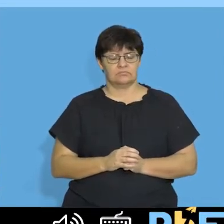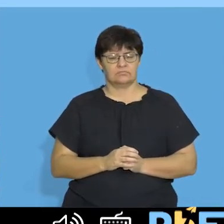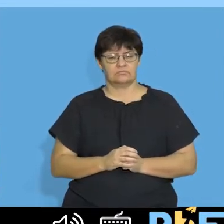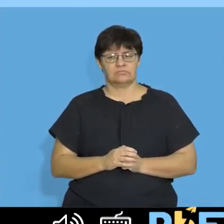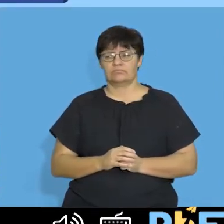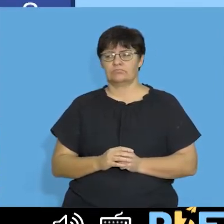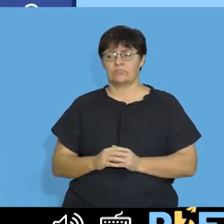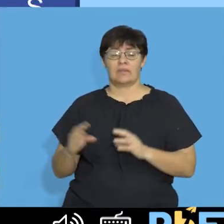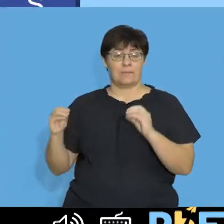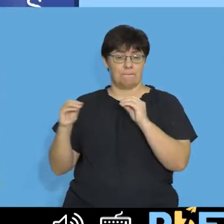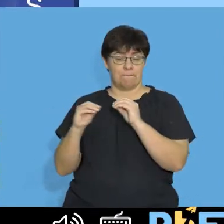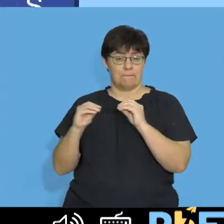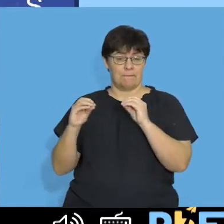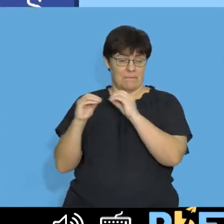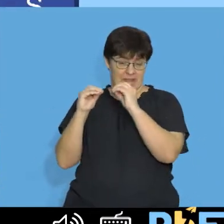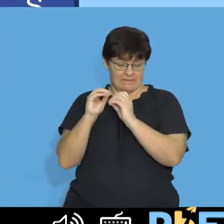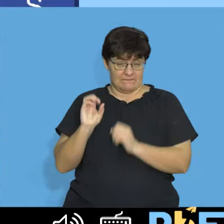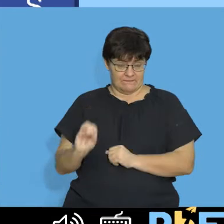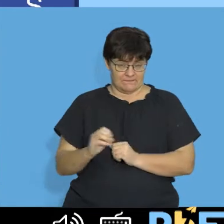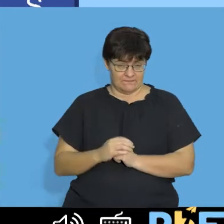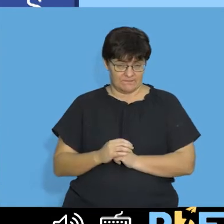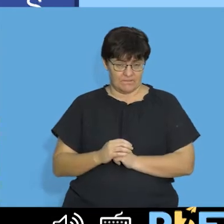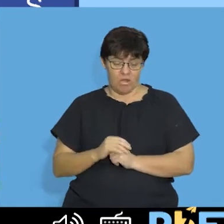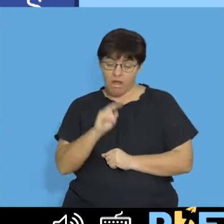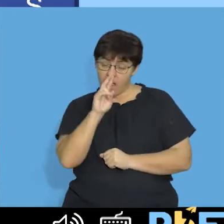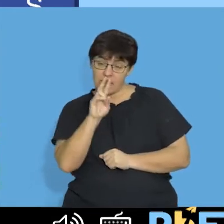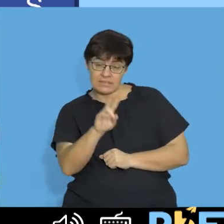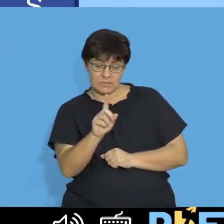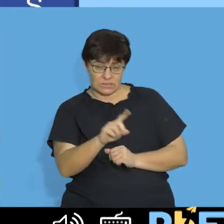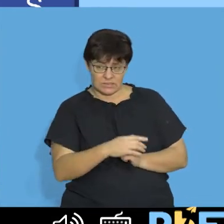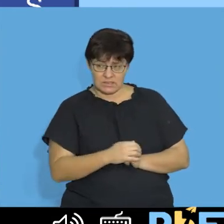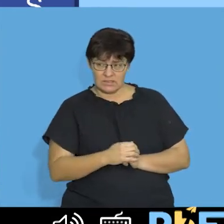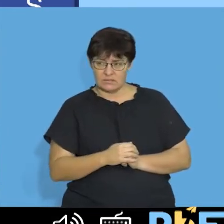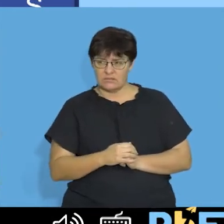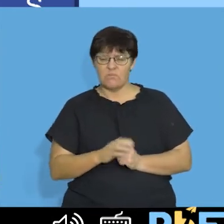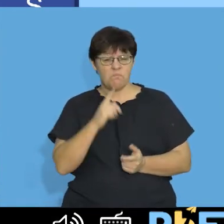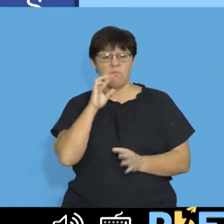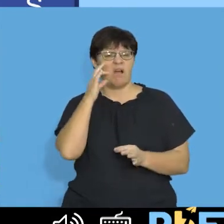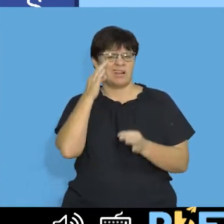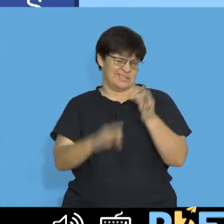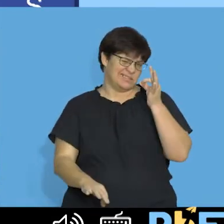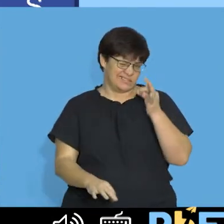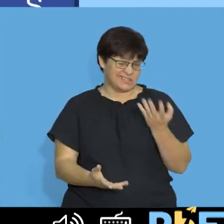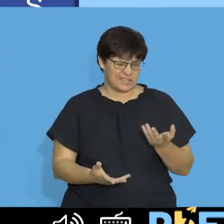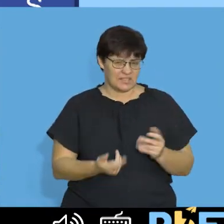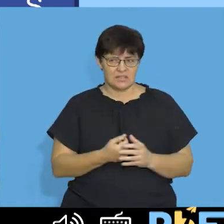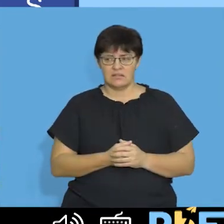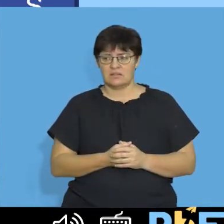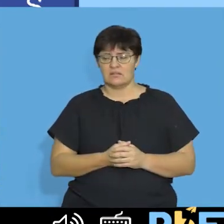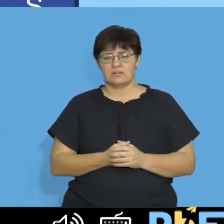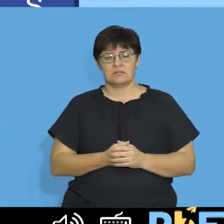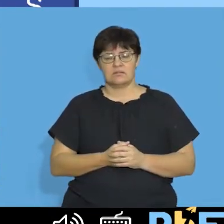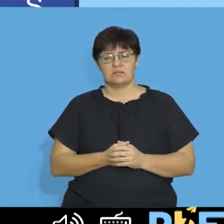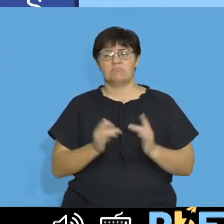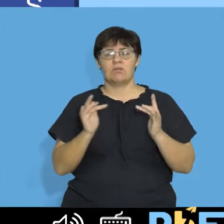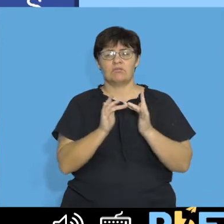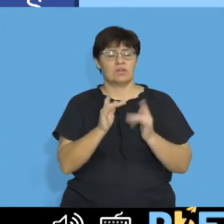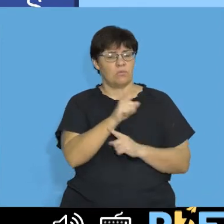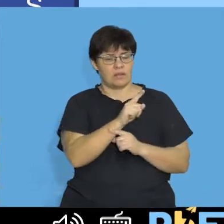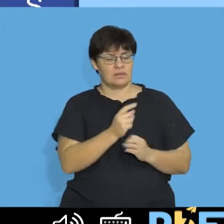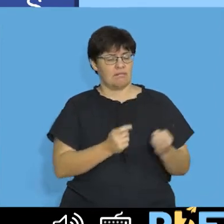Here's my magnet. And what I want you to see, I've made it really simple. I've connected this coil to